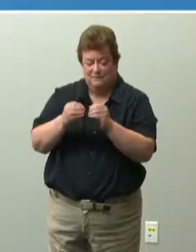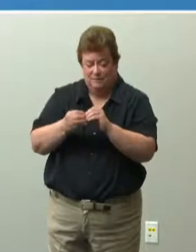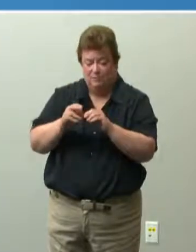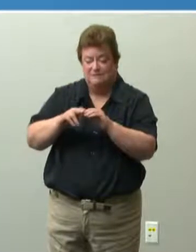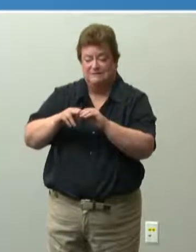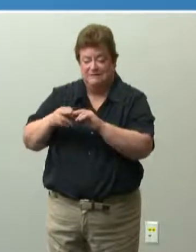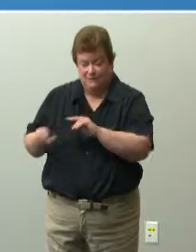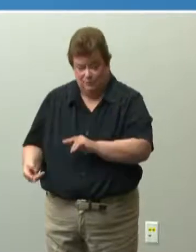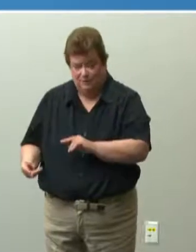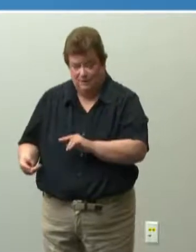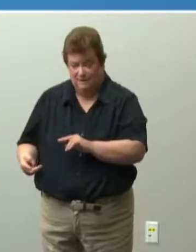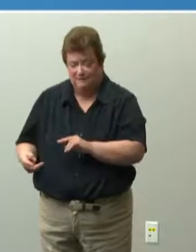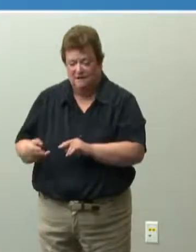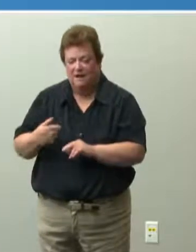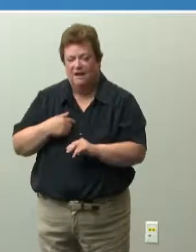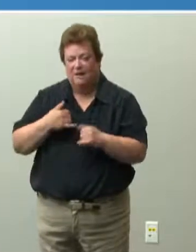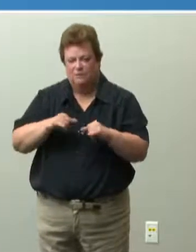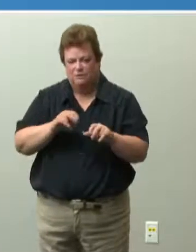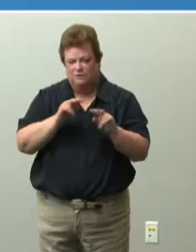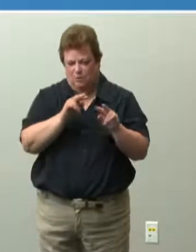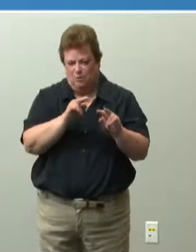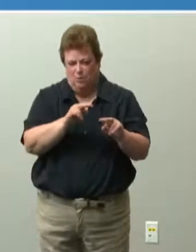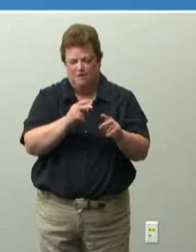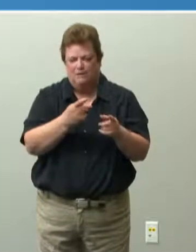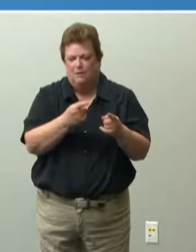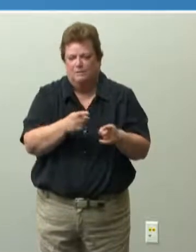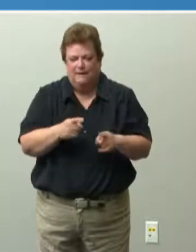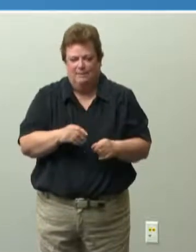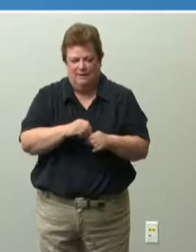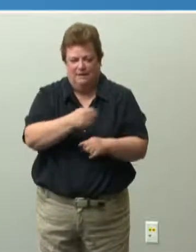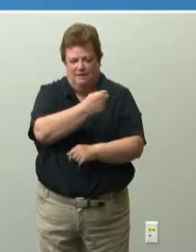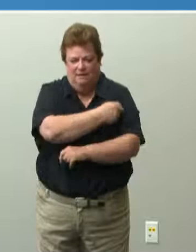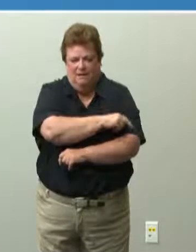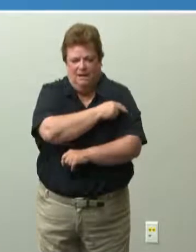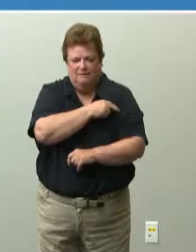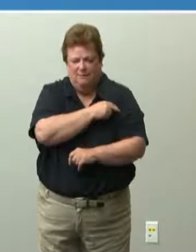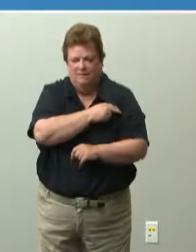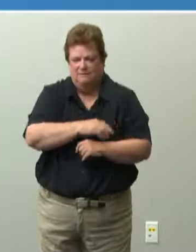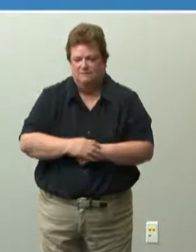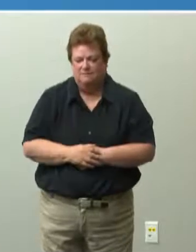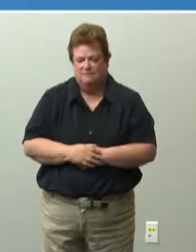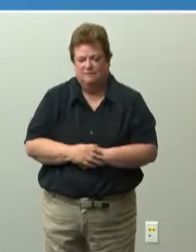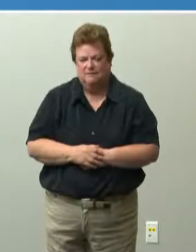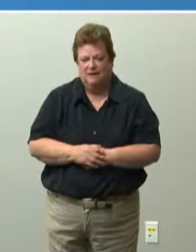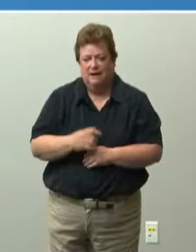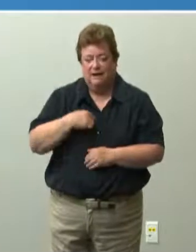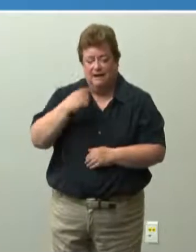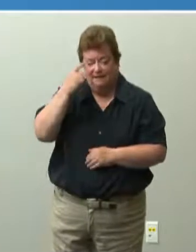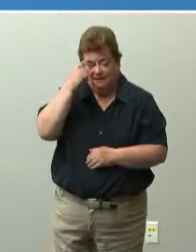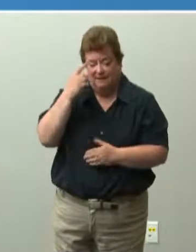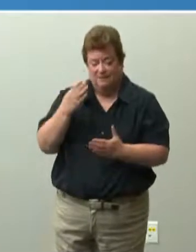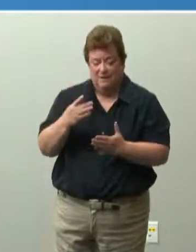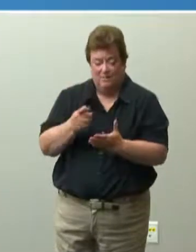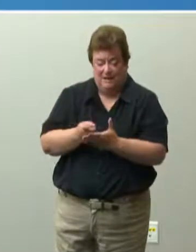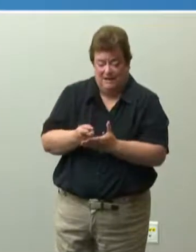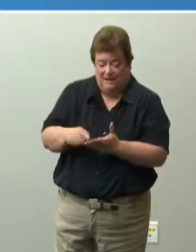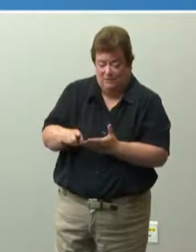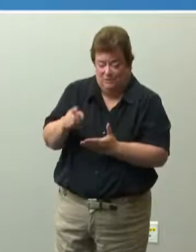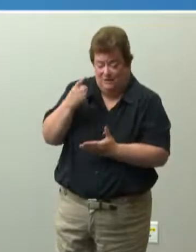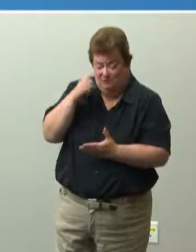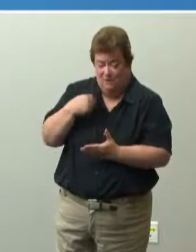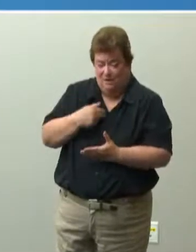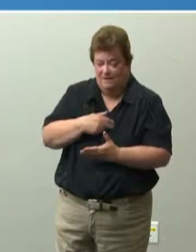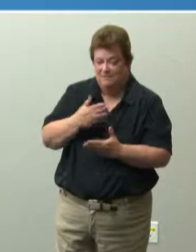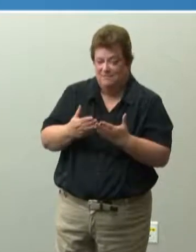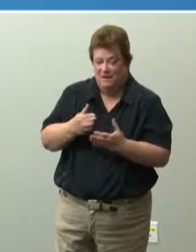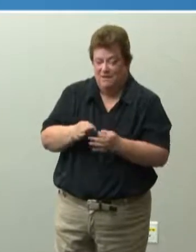still monitoring the hospitalizations. So, I think this next week for us is really going to be critical in